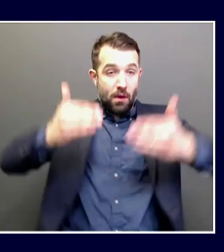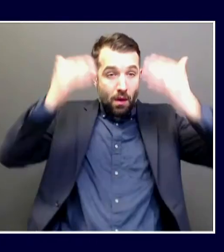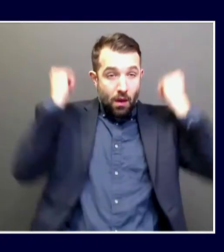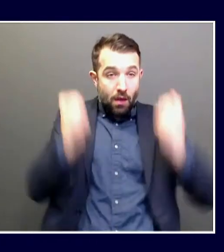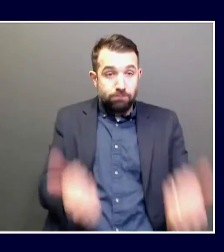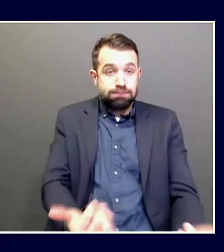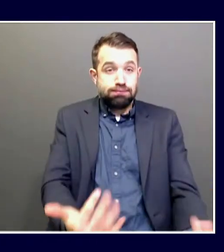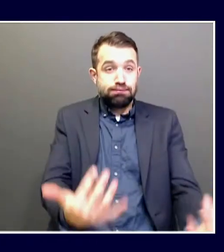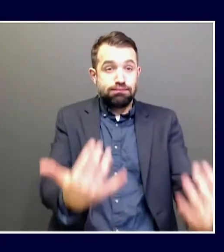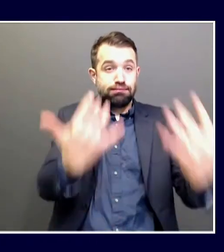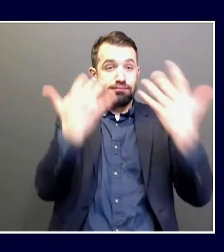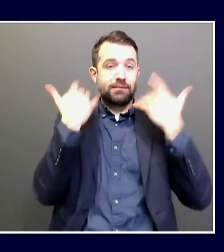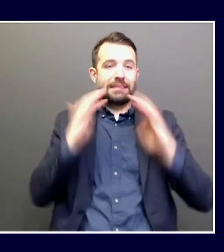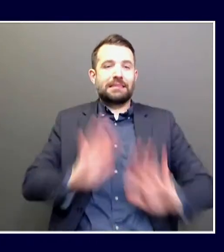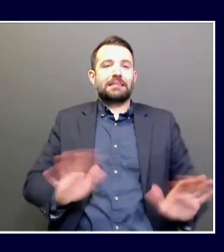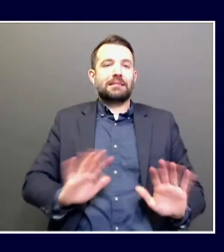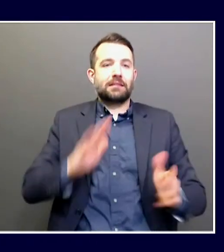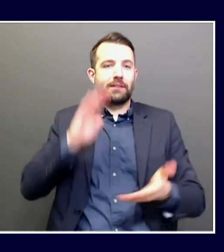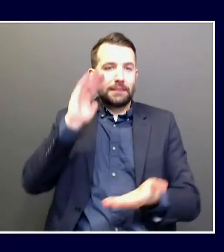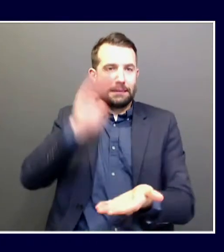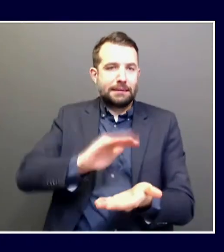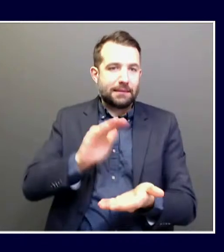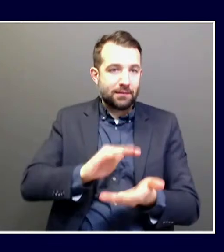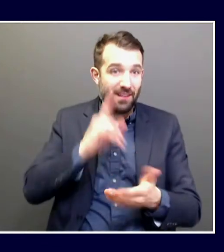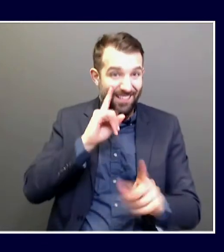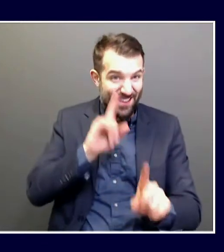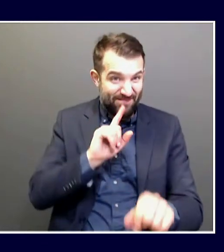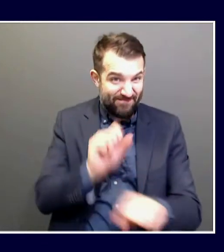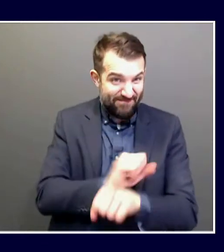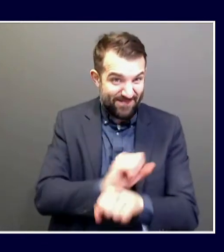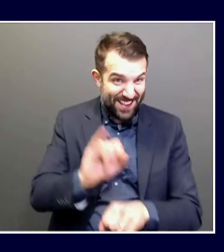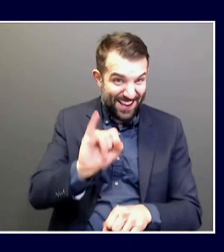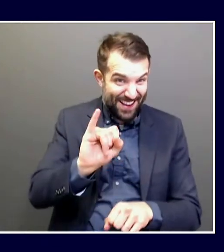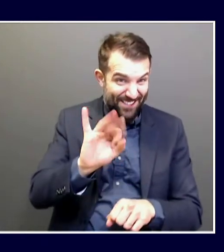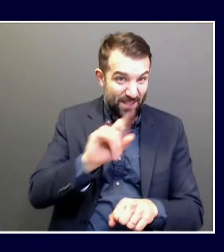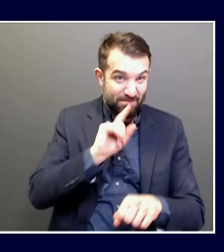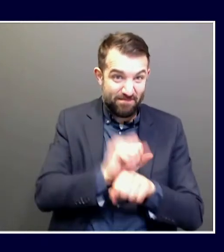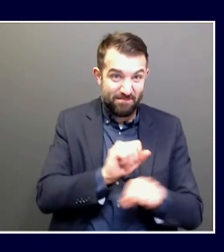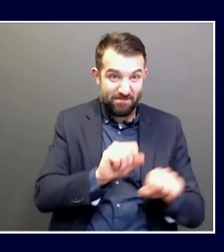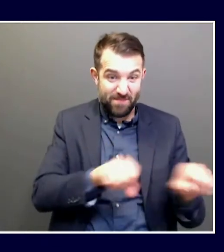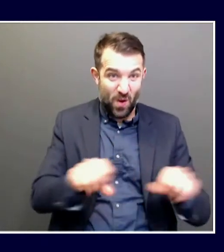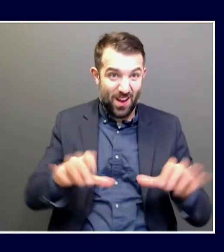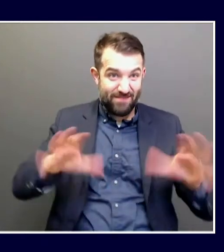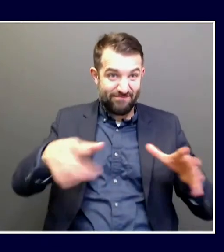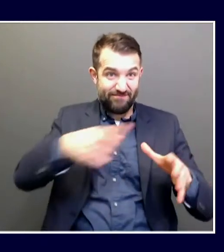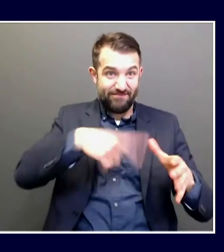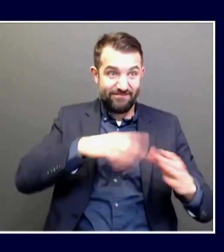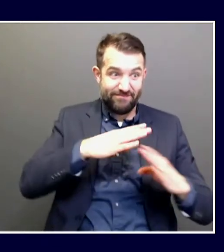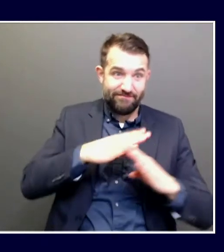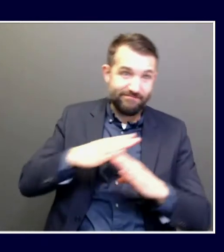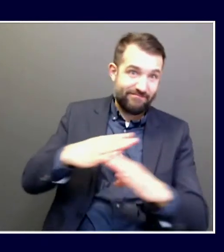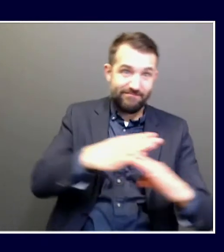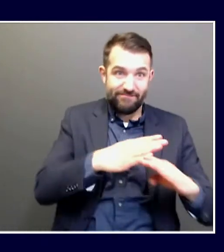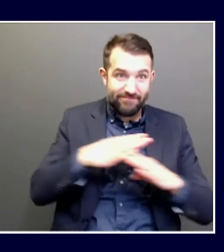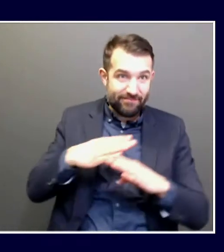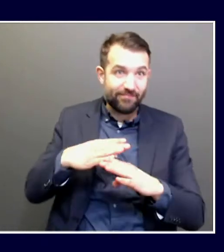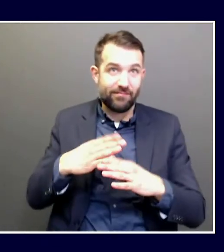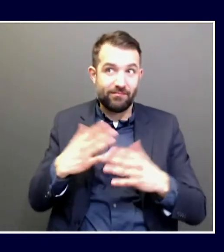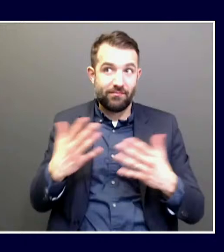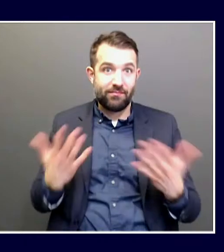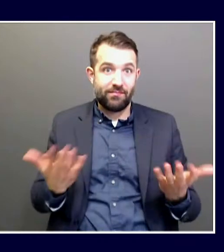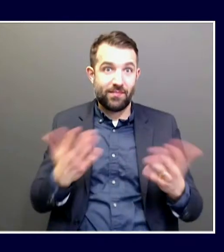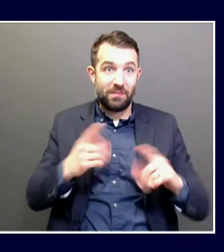may come out on the other side of Omicron with a higher degree of population level immunity. But Eric, let's not forget for a second